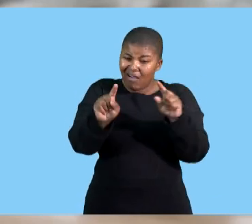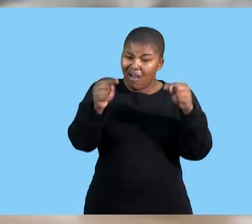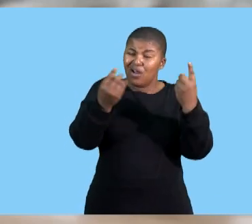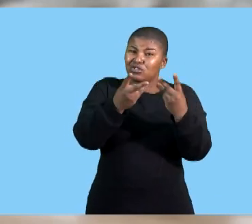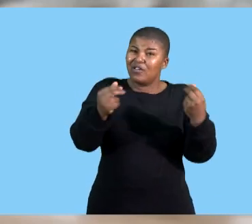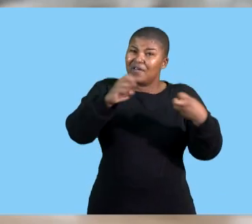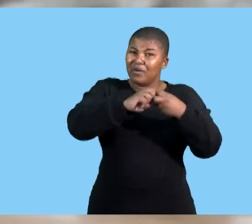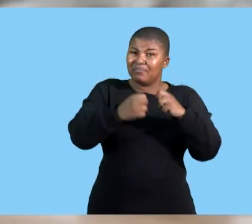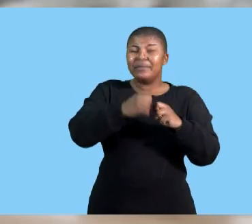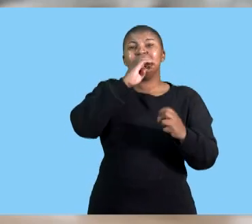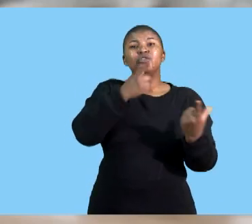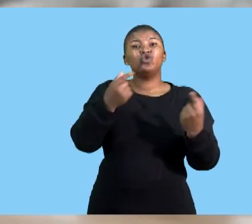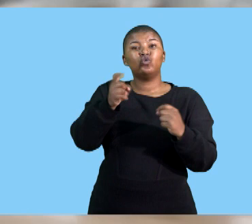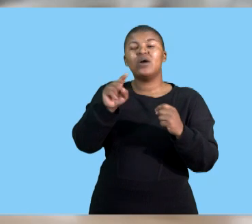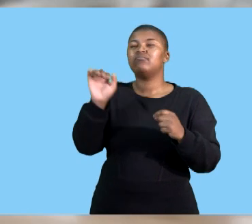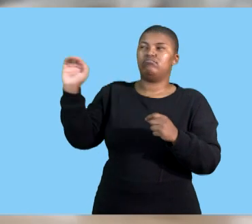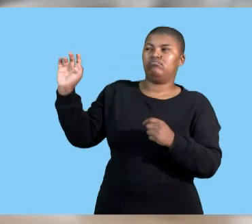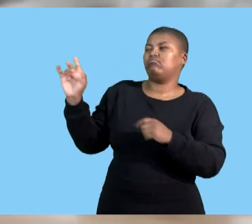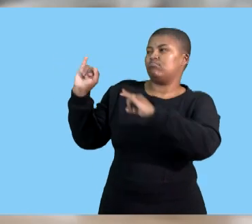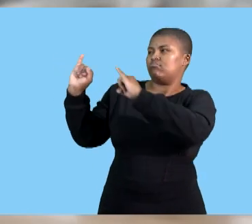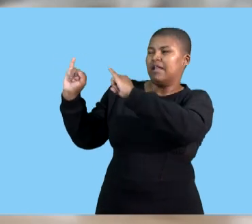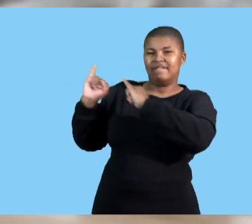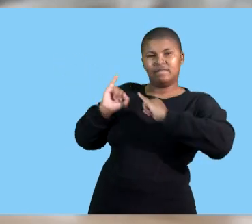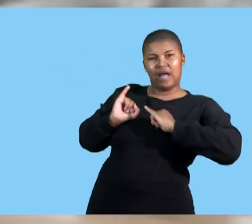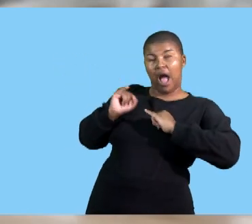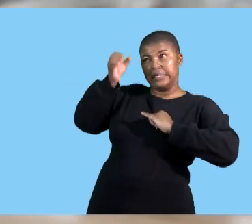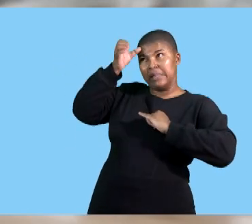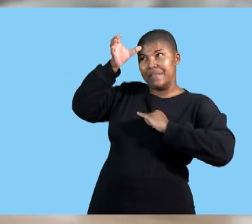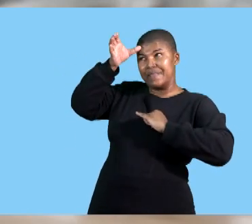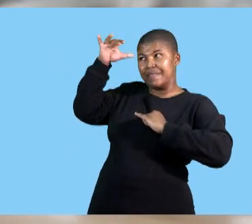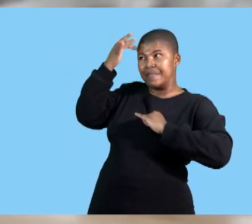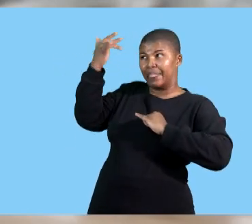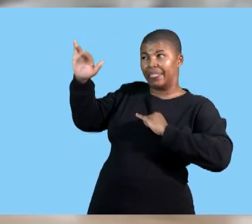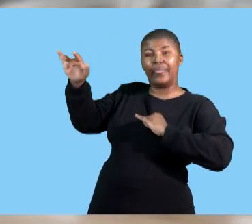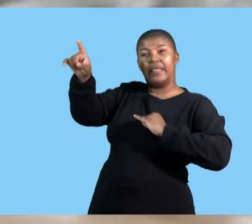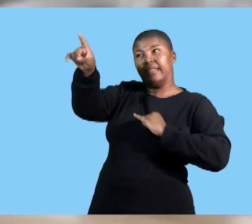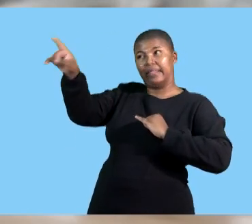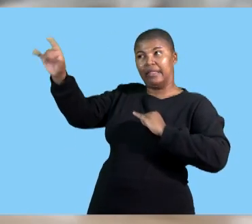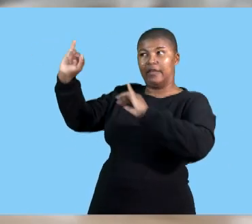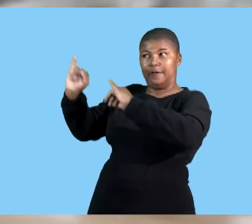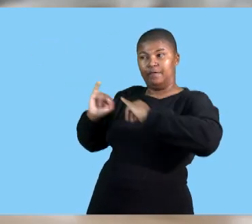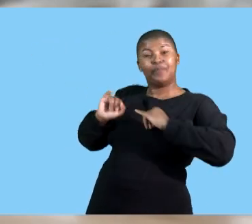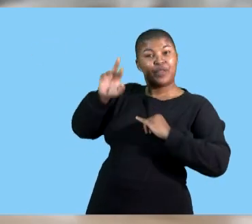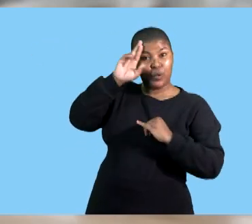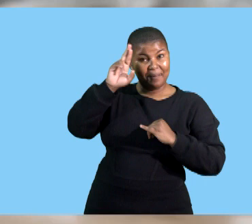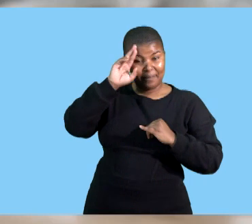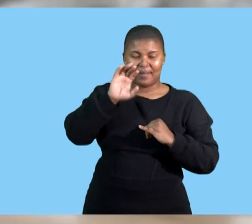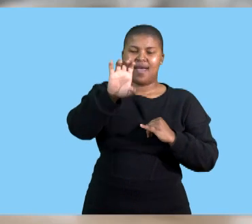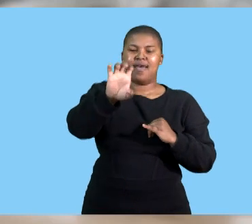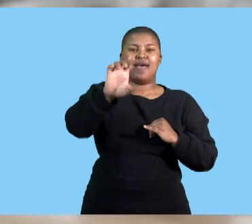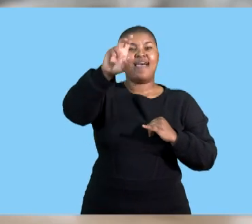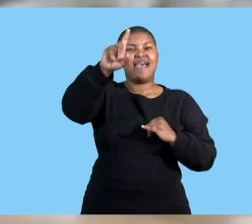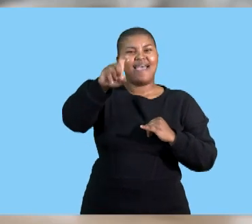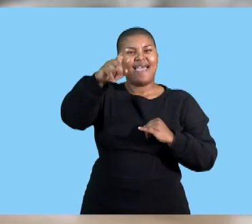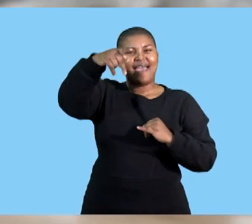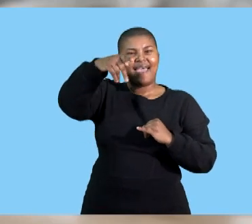problem, they will then invite a panel of experts. Now remember, as we said, experts are very knowledgeable in